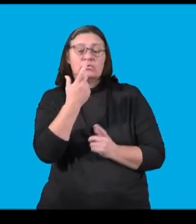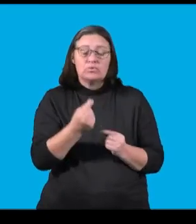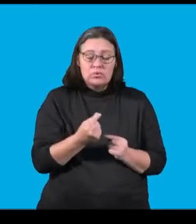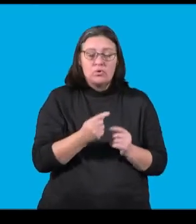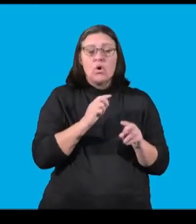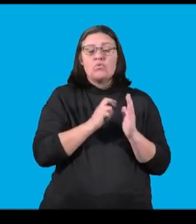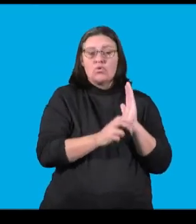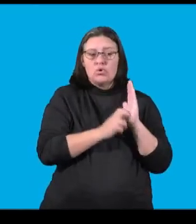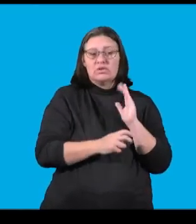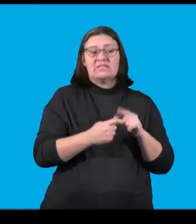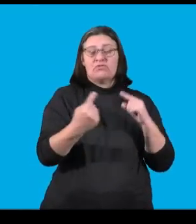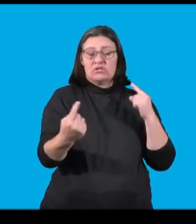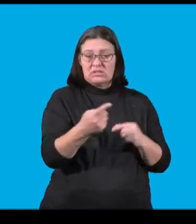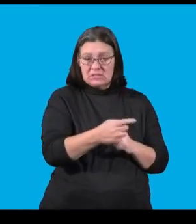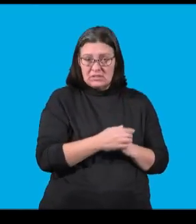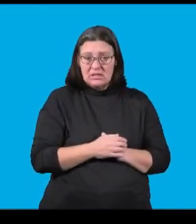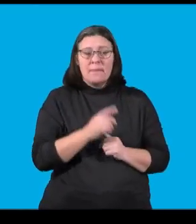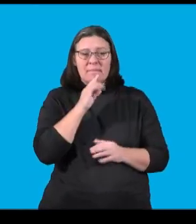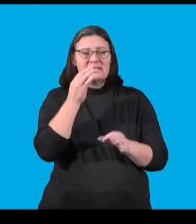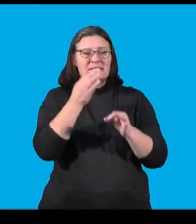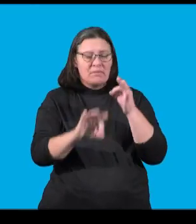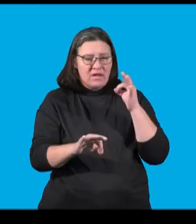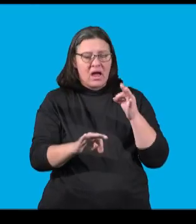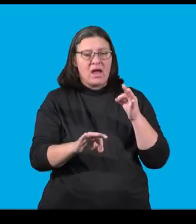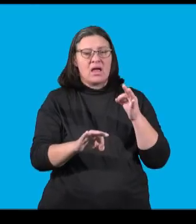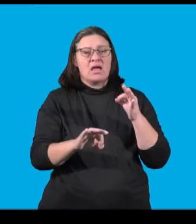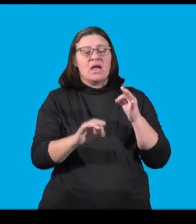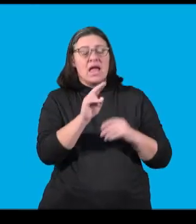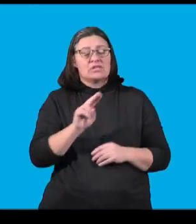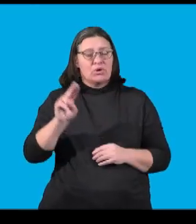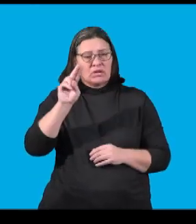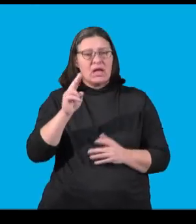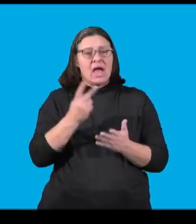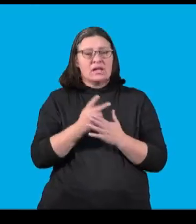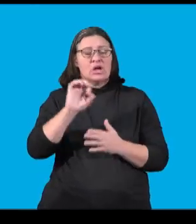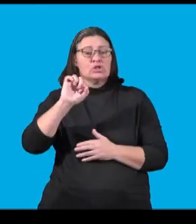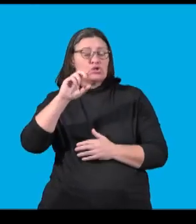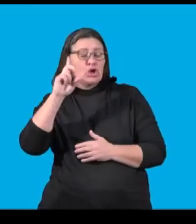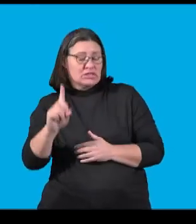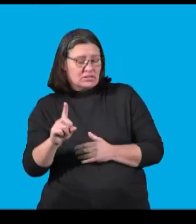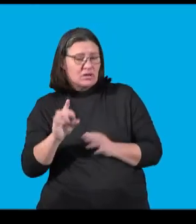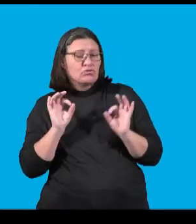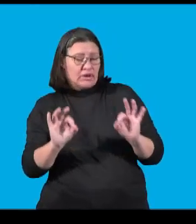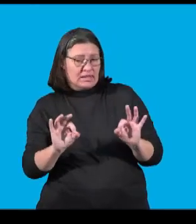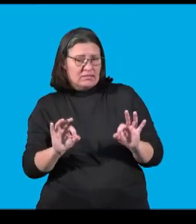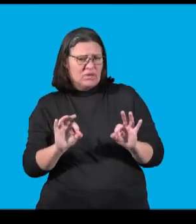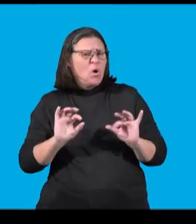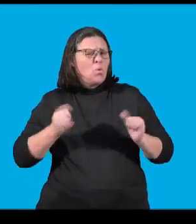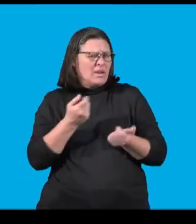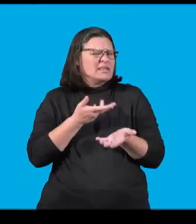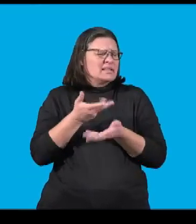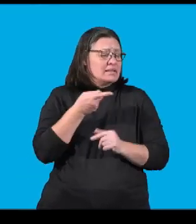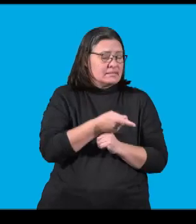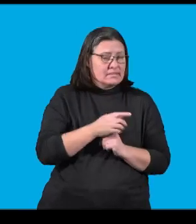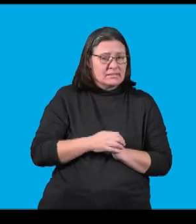we are doing rules of differentiation is to simplify exponents and surds correctly. So we're quickly going to talk about